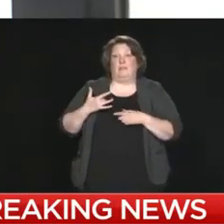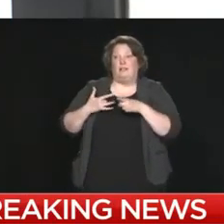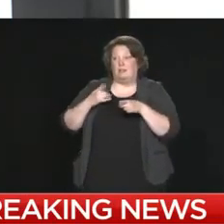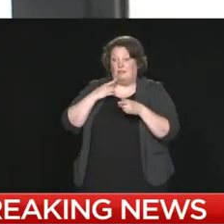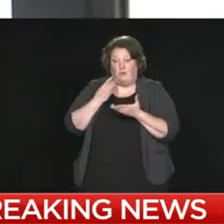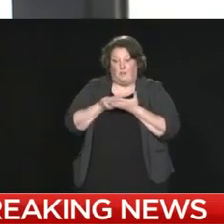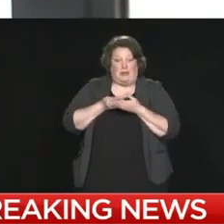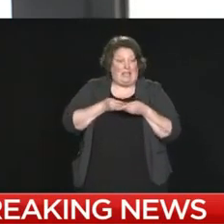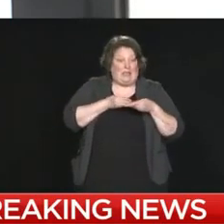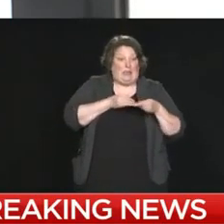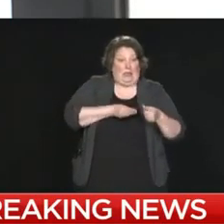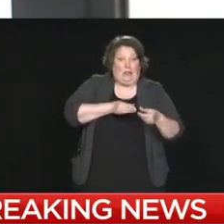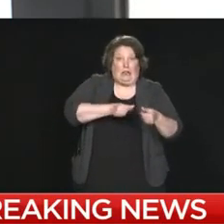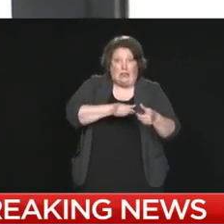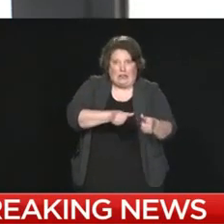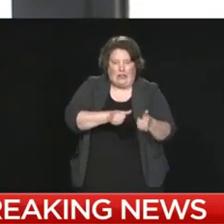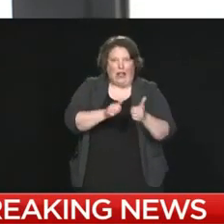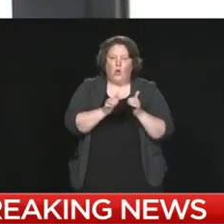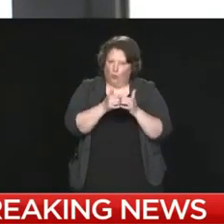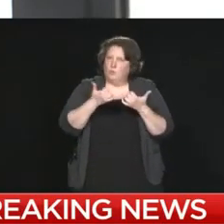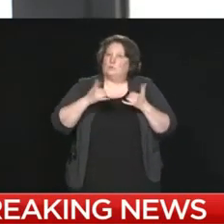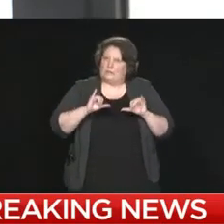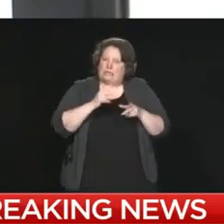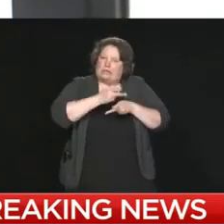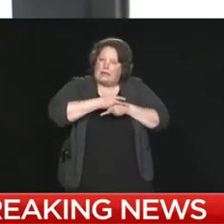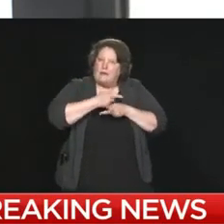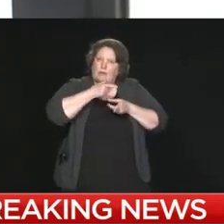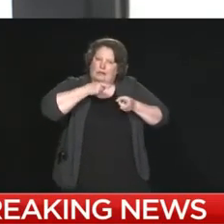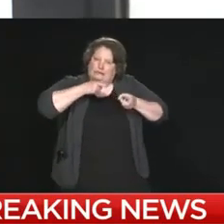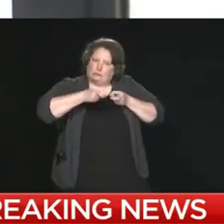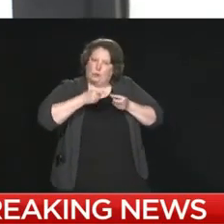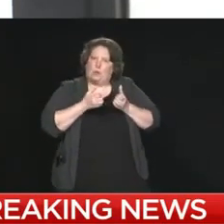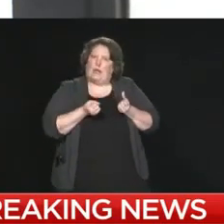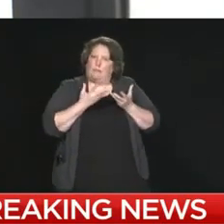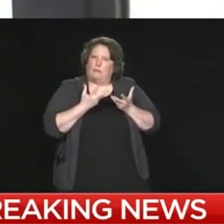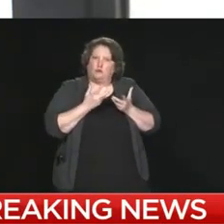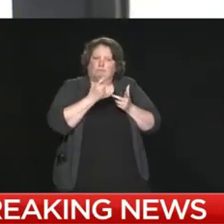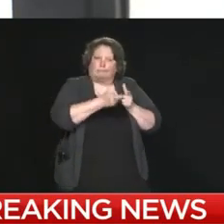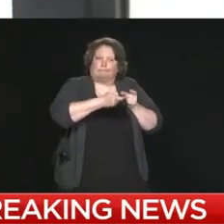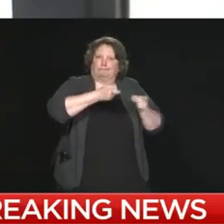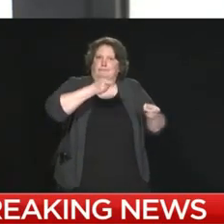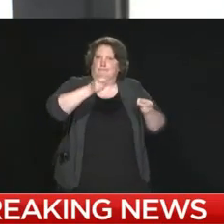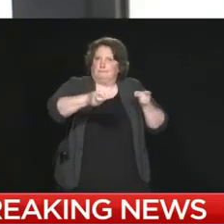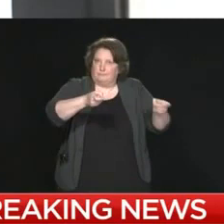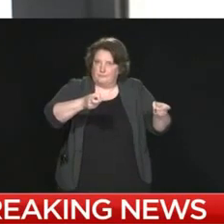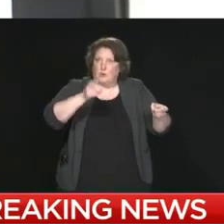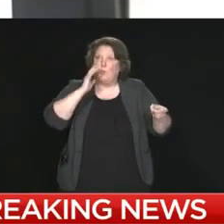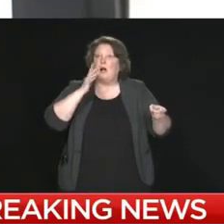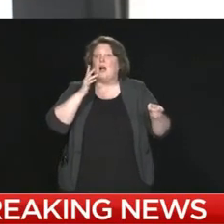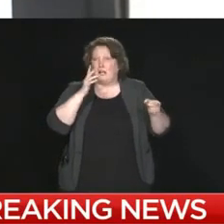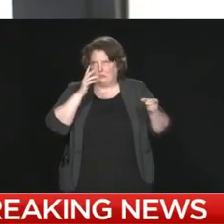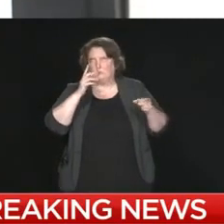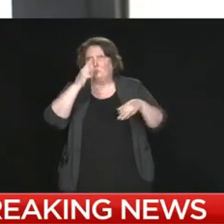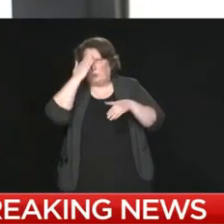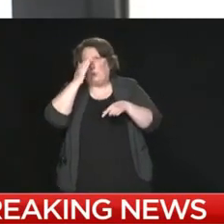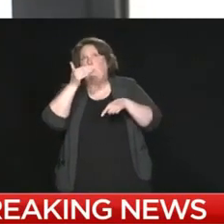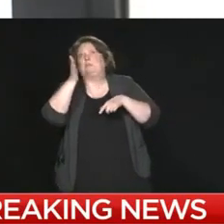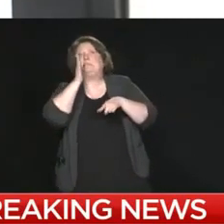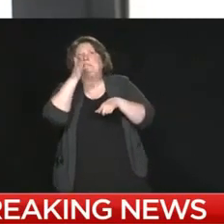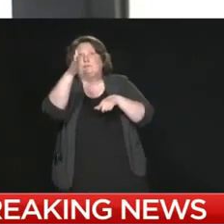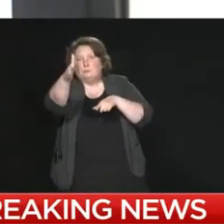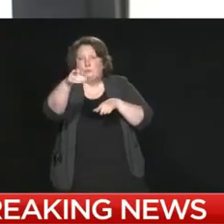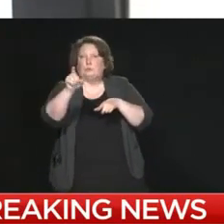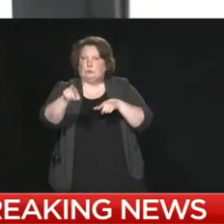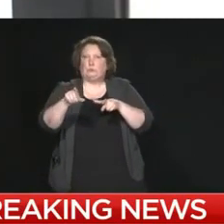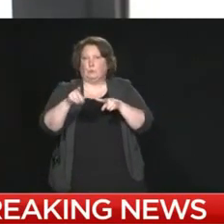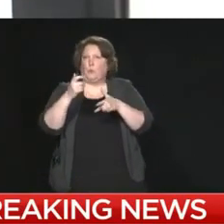the years and the decades to come. Louis Blouin, Radio-Canada. At the end of the 16-week period for the CERB, there are